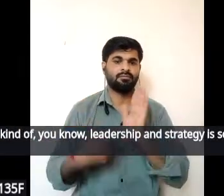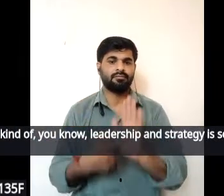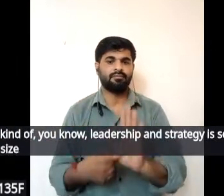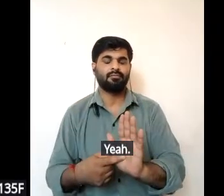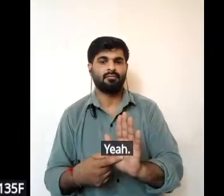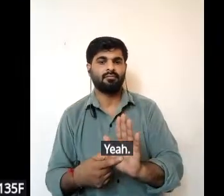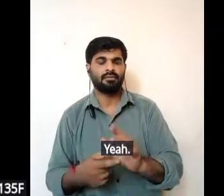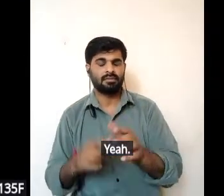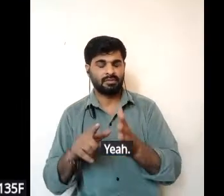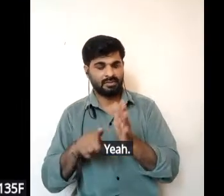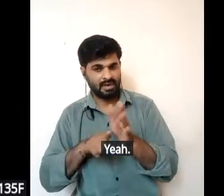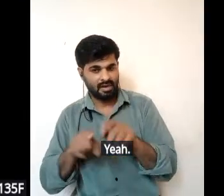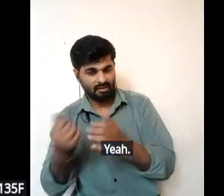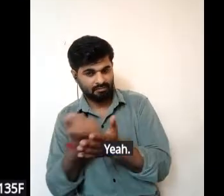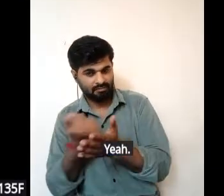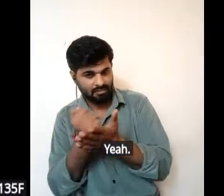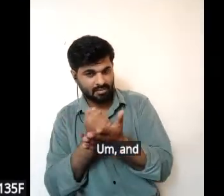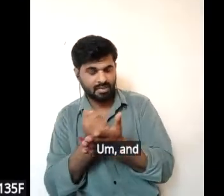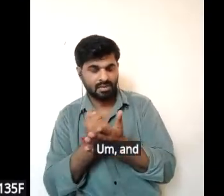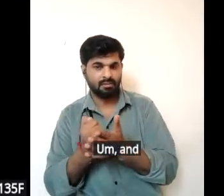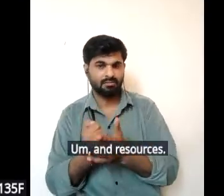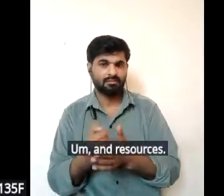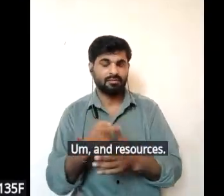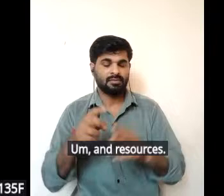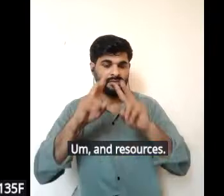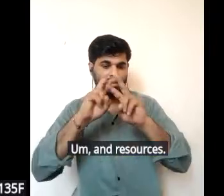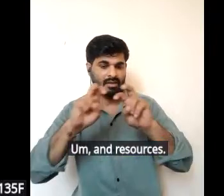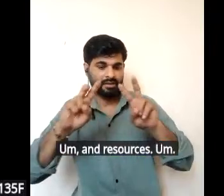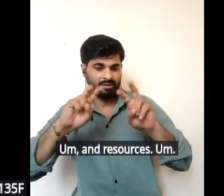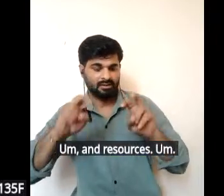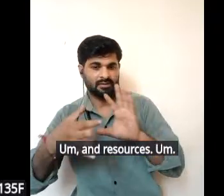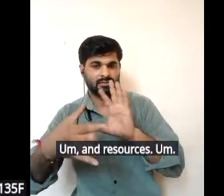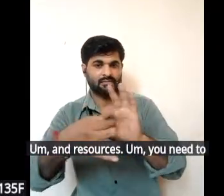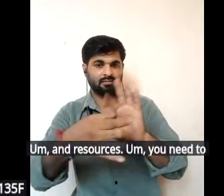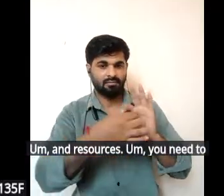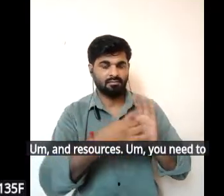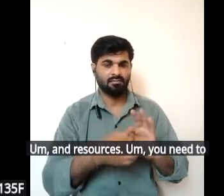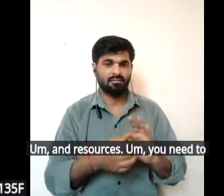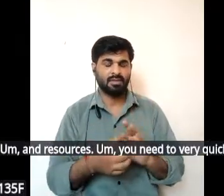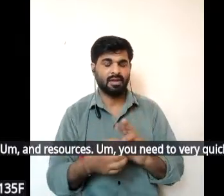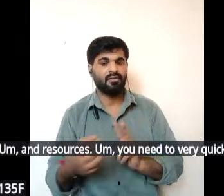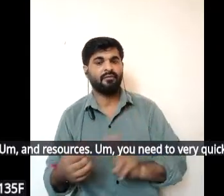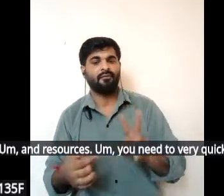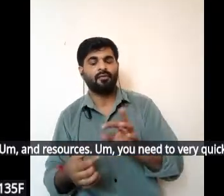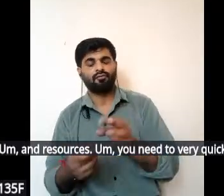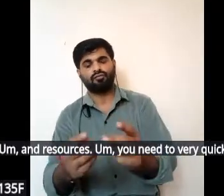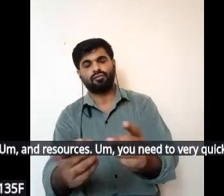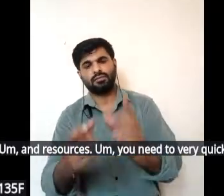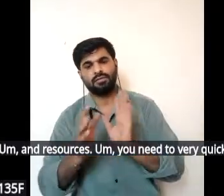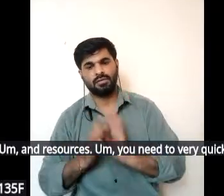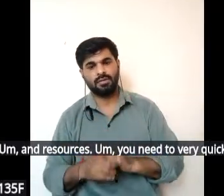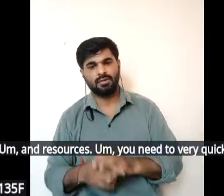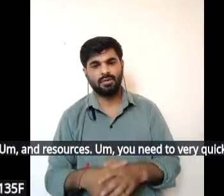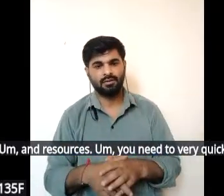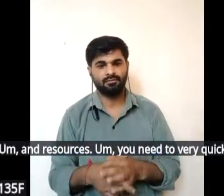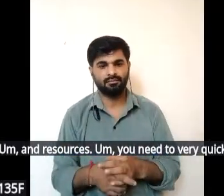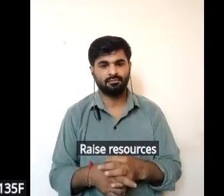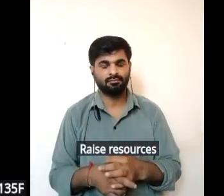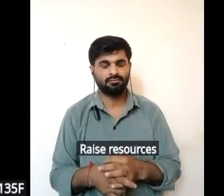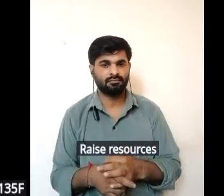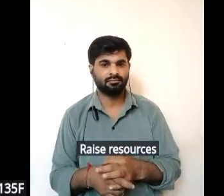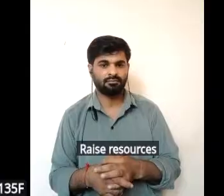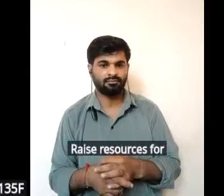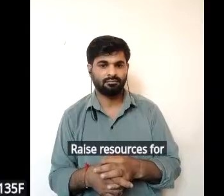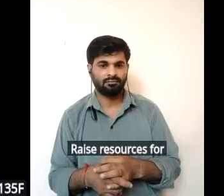emphasize. Yeah. And resources. Yeah. We need to very quickly raise resources